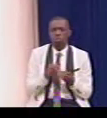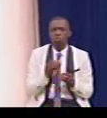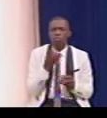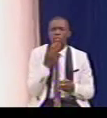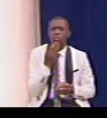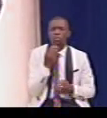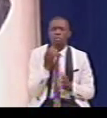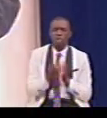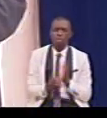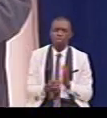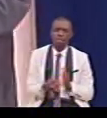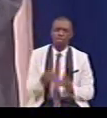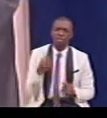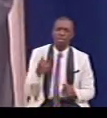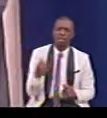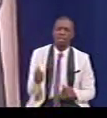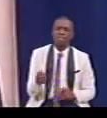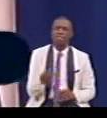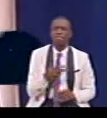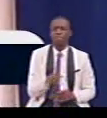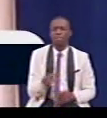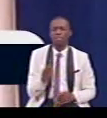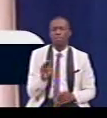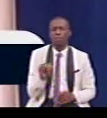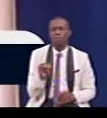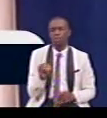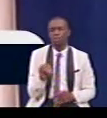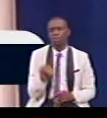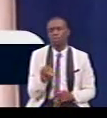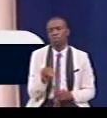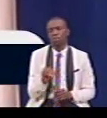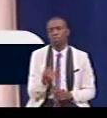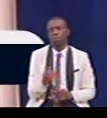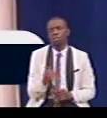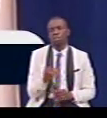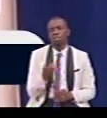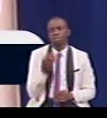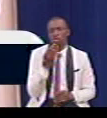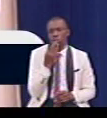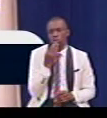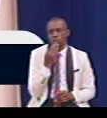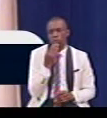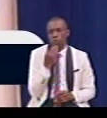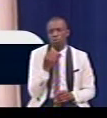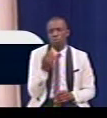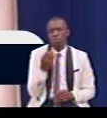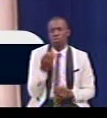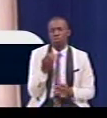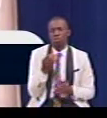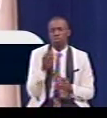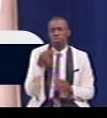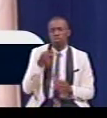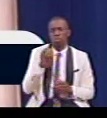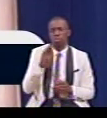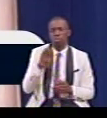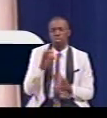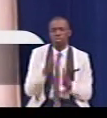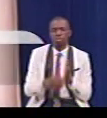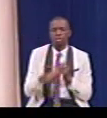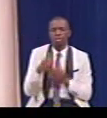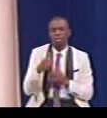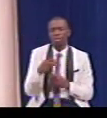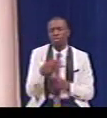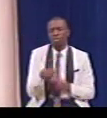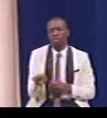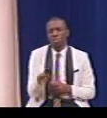10 and I'm reading from verse 14 Hebrews chapter 10 reading from verse 14. it